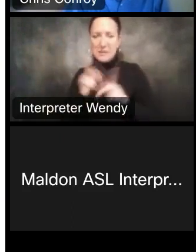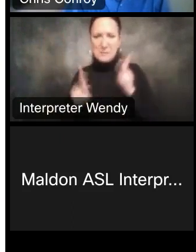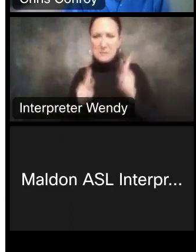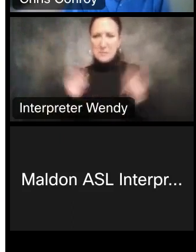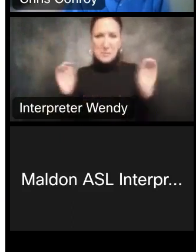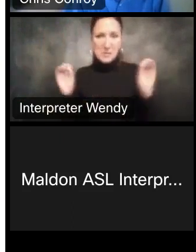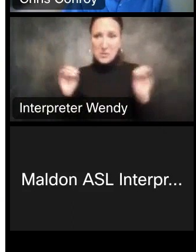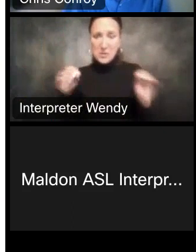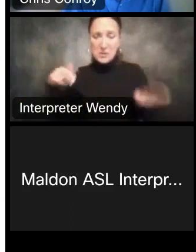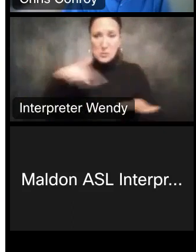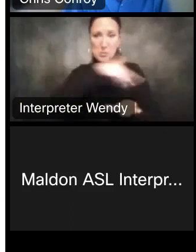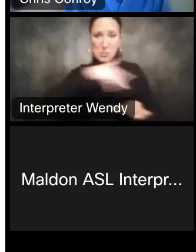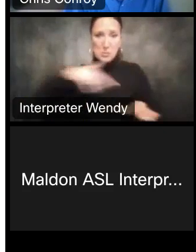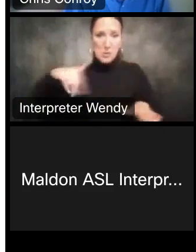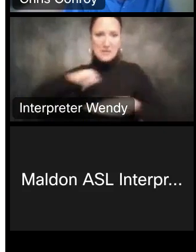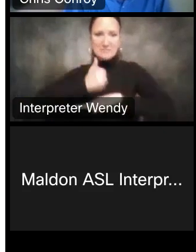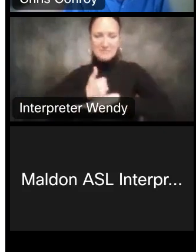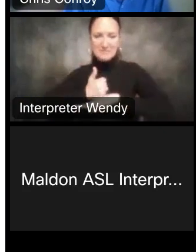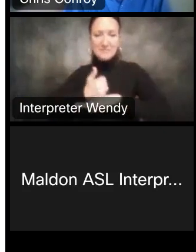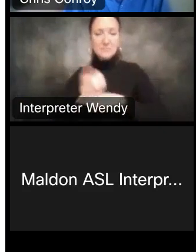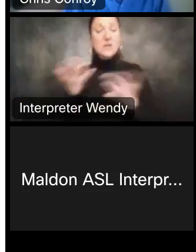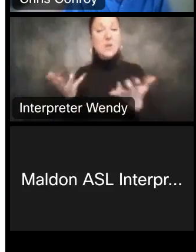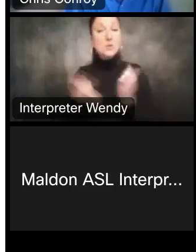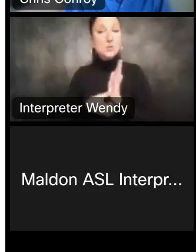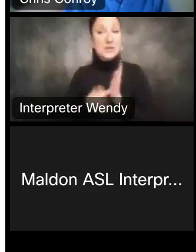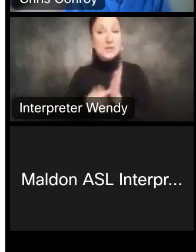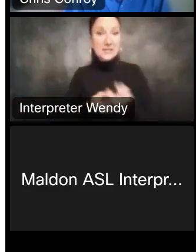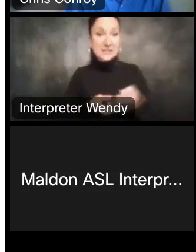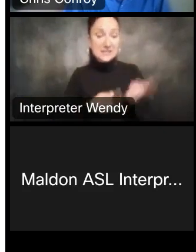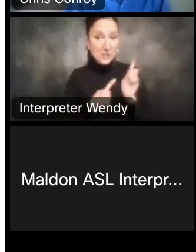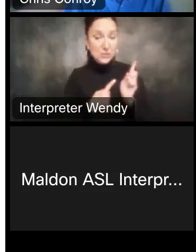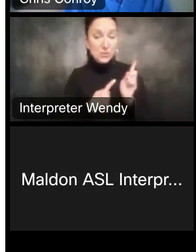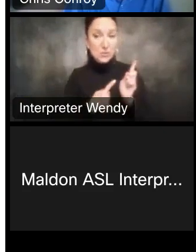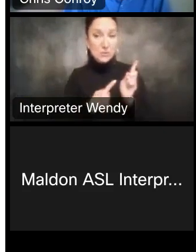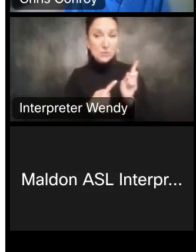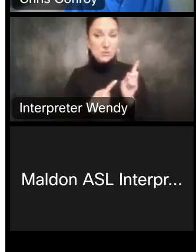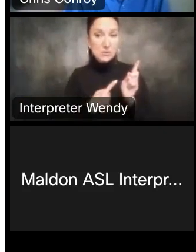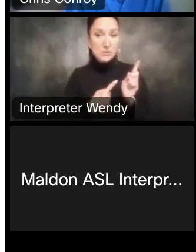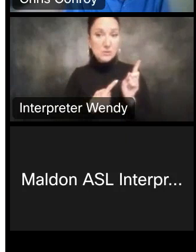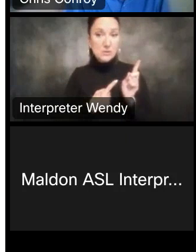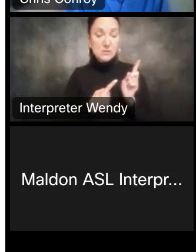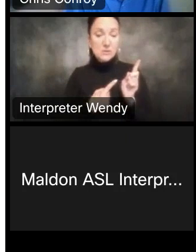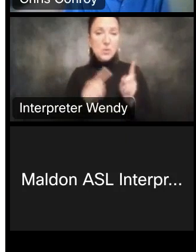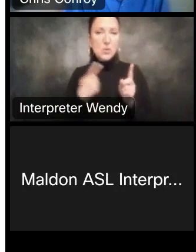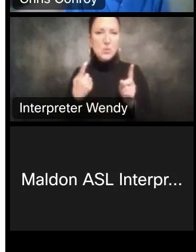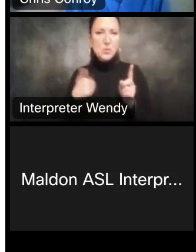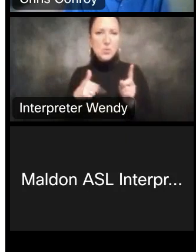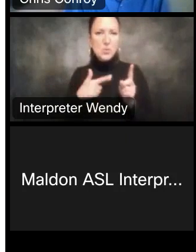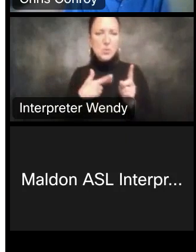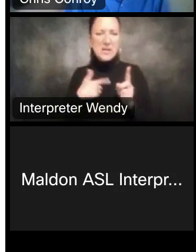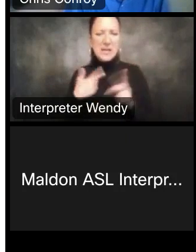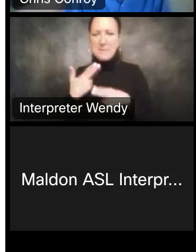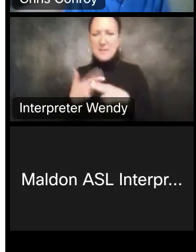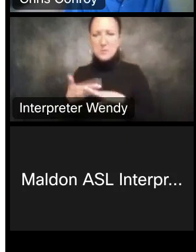pedestrians using those facilities. One item to point out here that I think was talked about during the prior